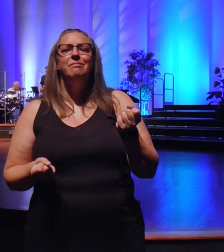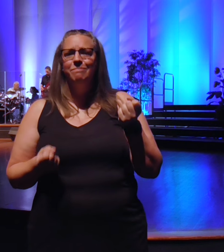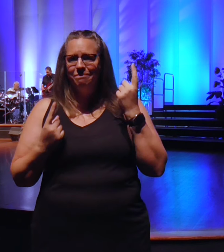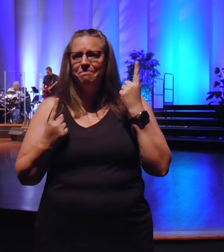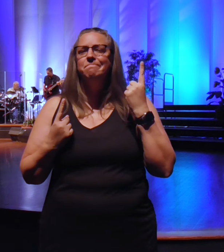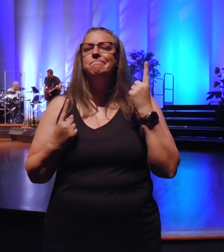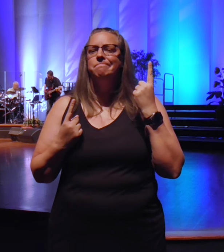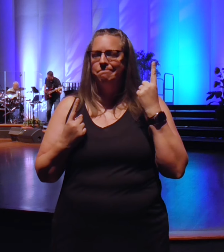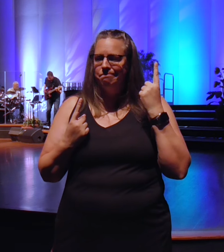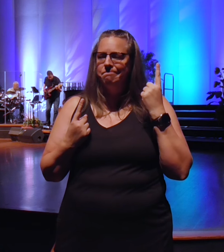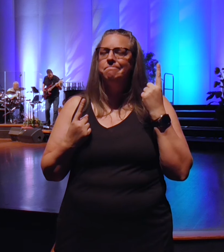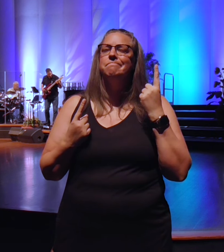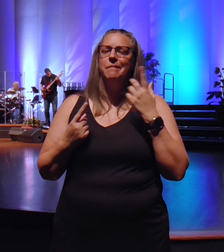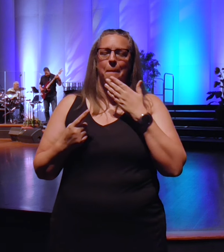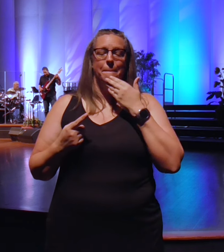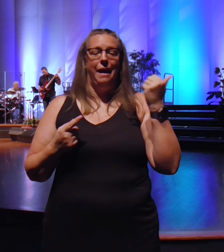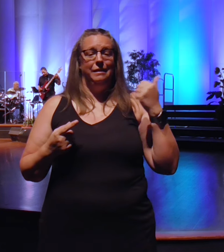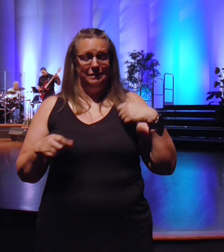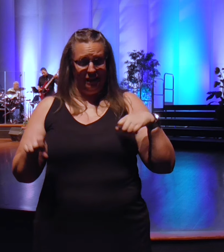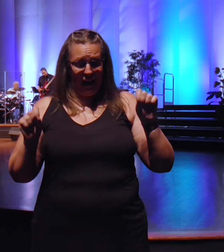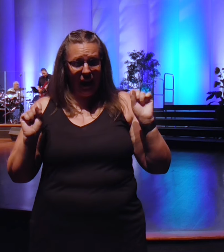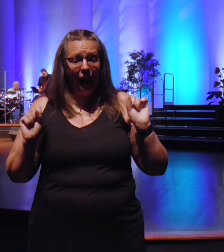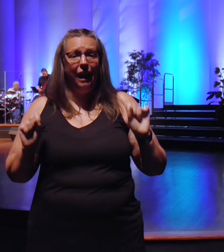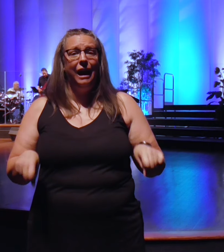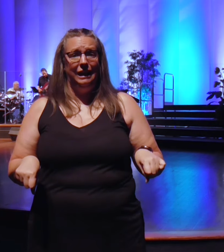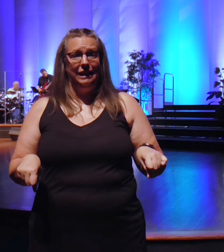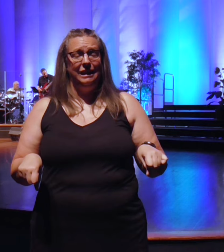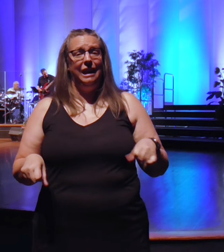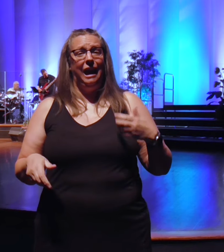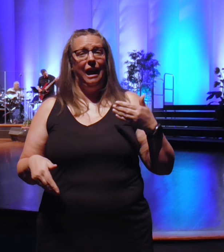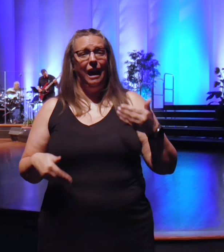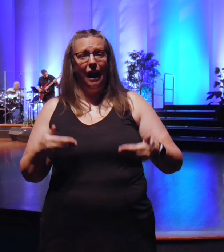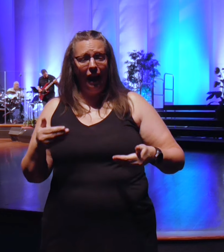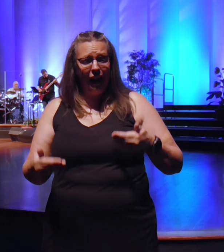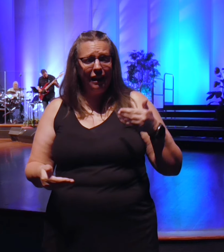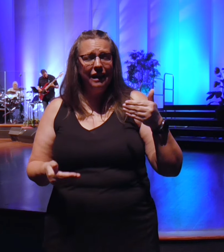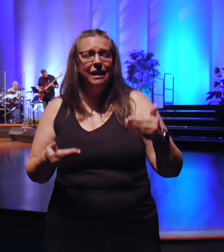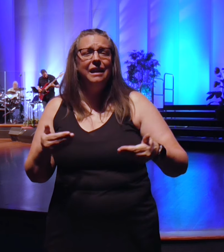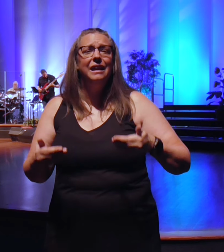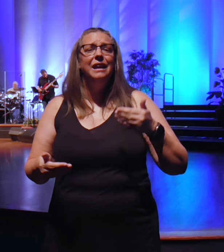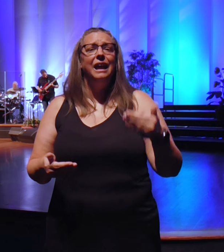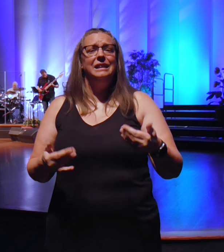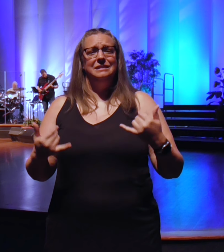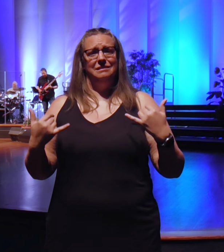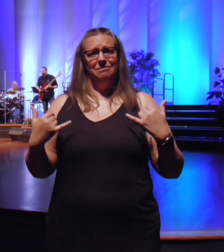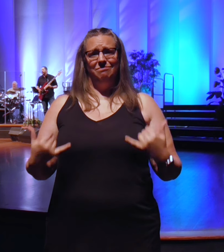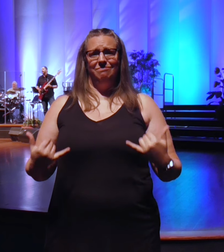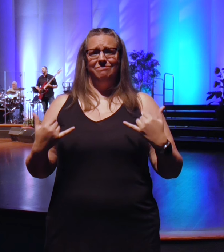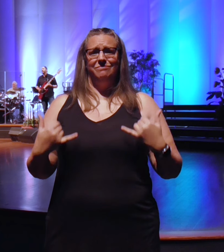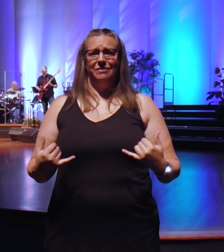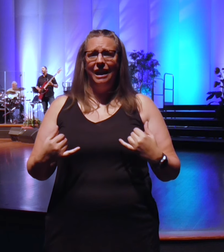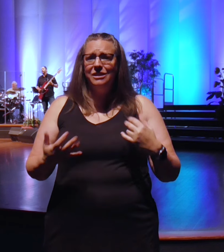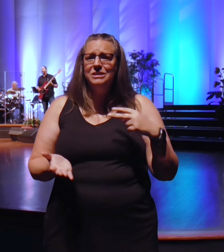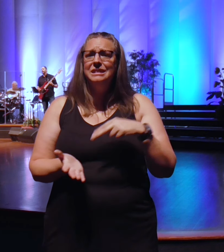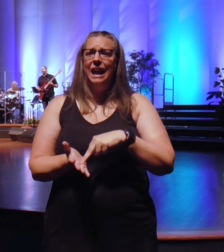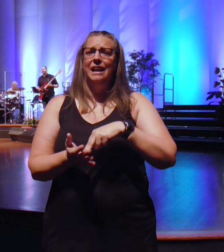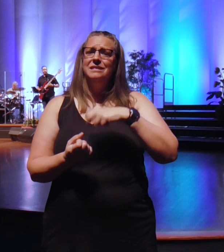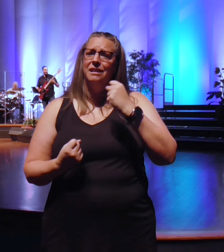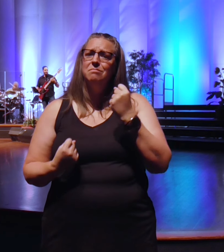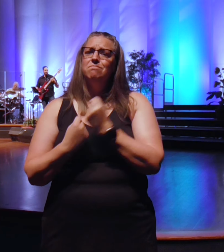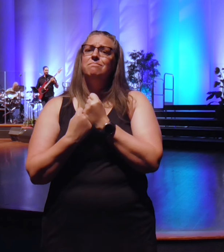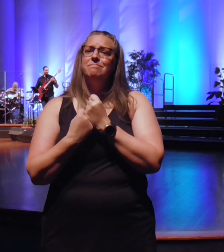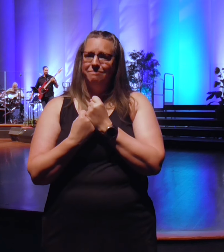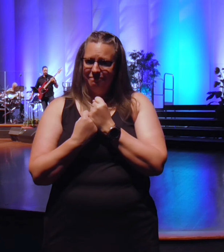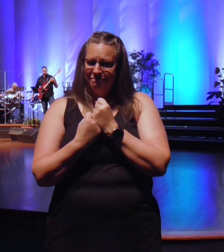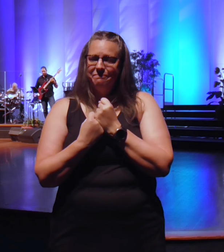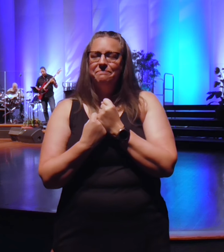understanding. The best I could was where I stood